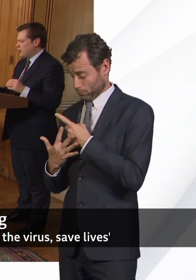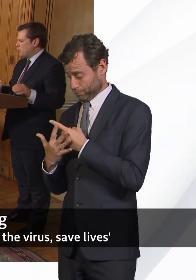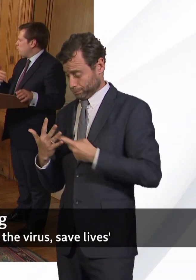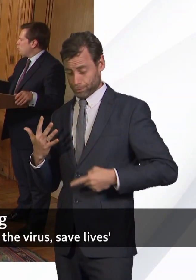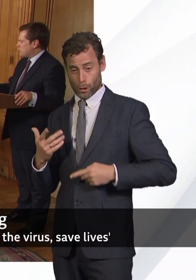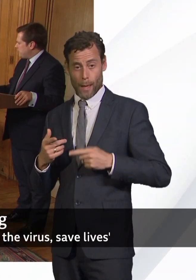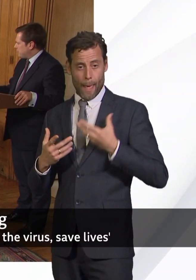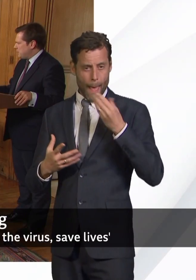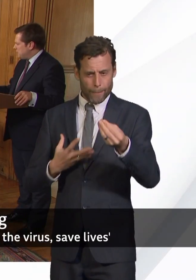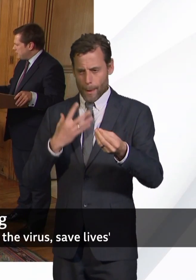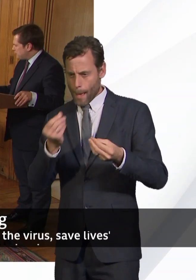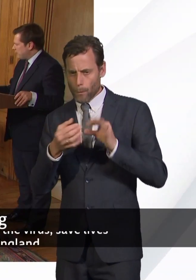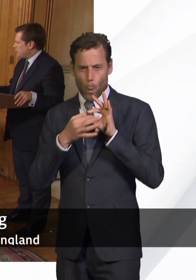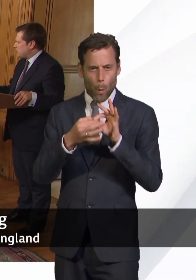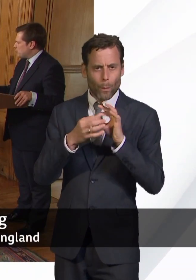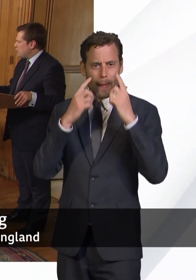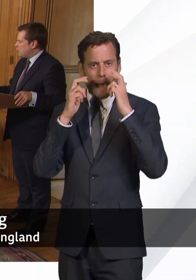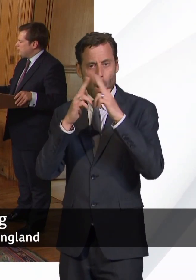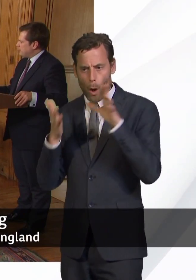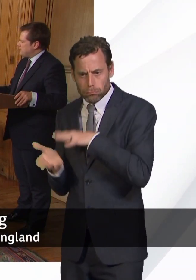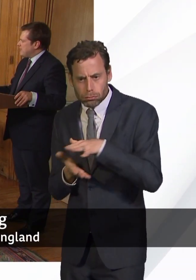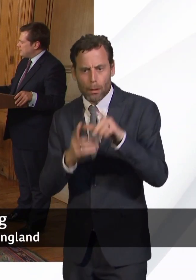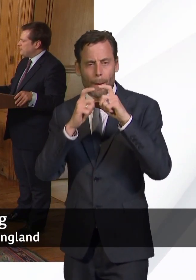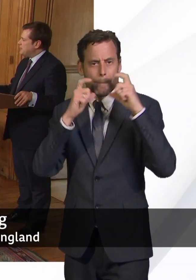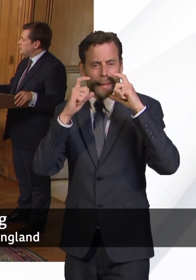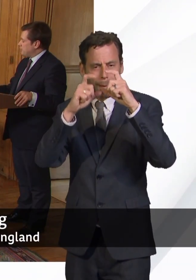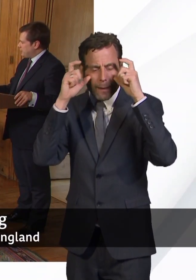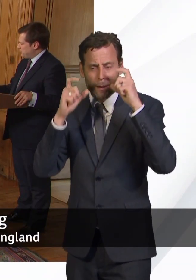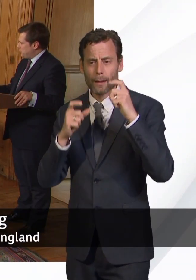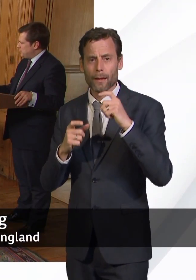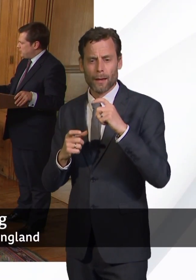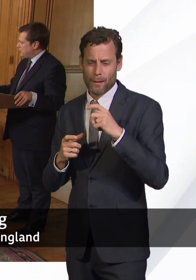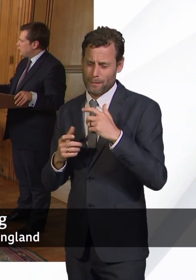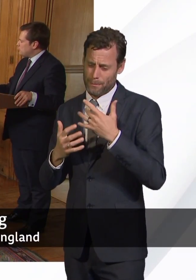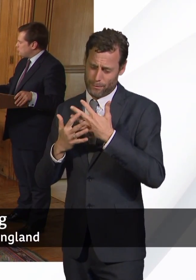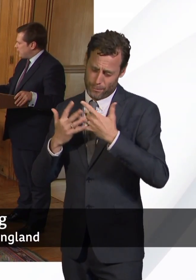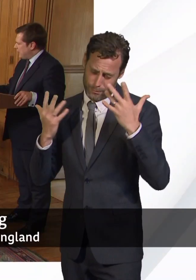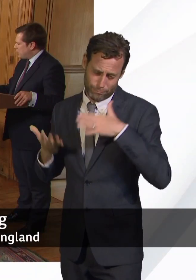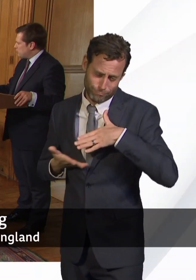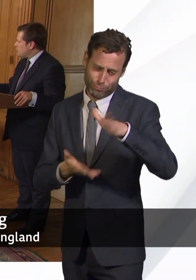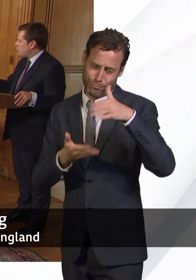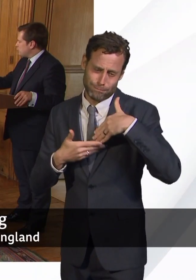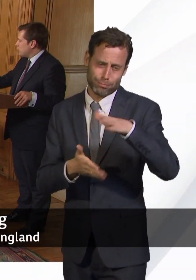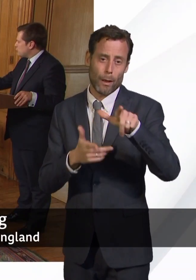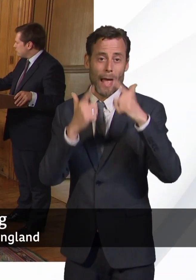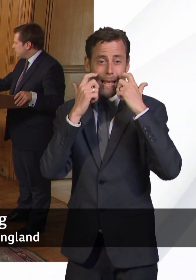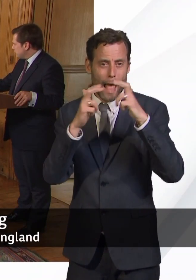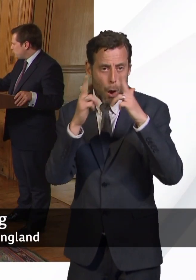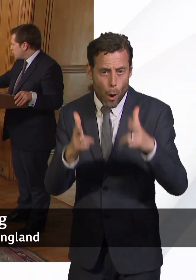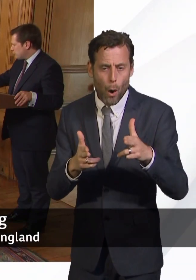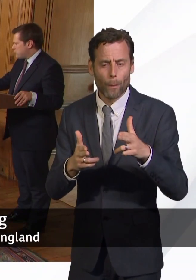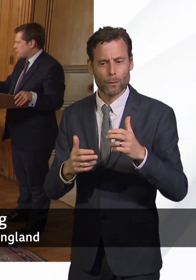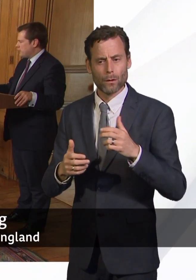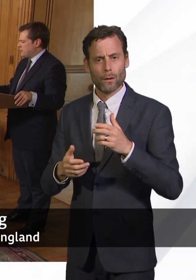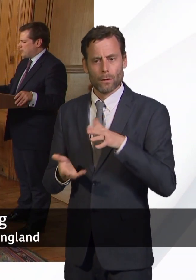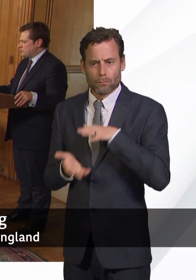now. With respect to PPE, for example, we've delivered tens of millions of items of PPE to care homes through local resilience